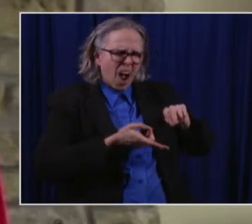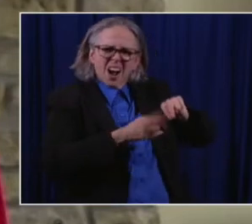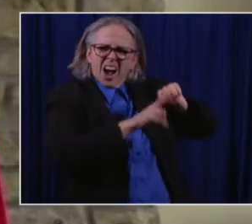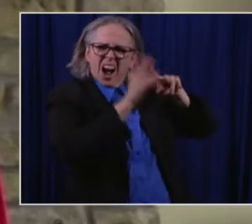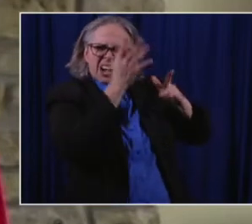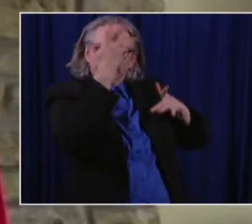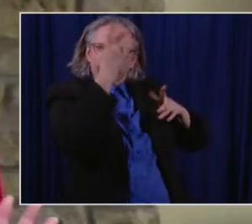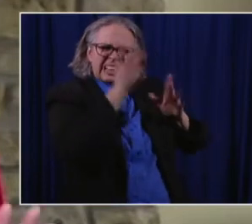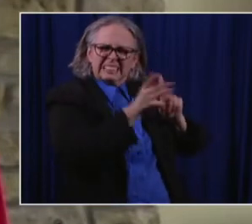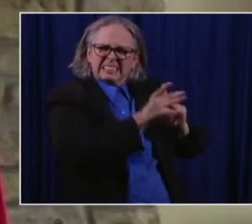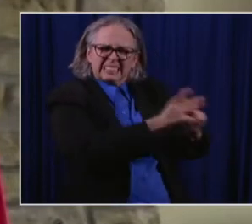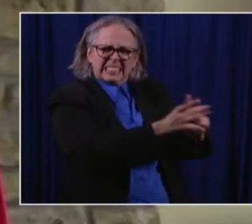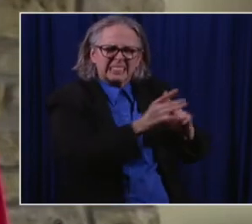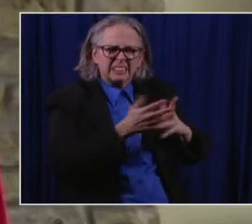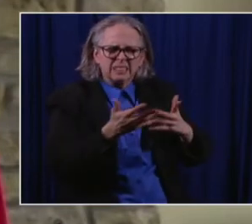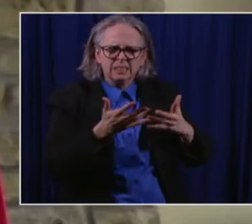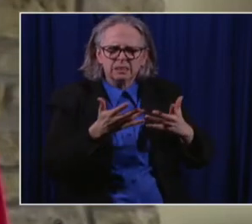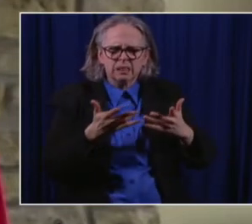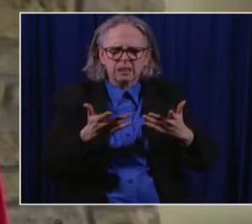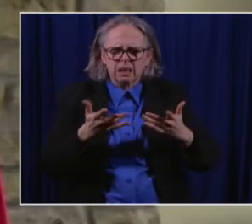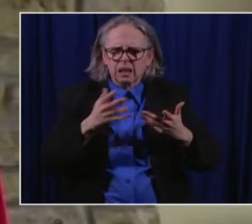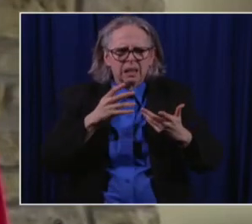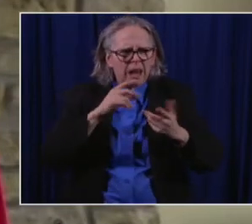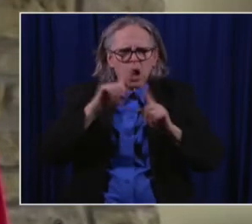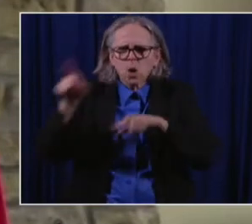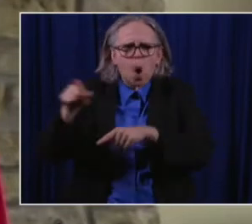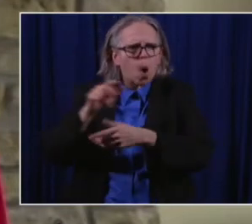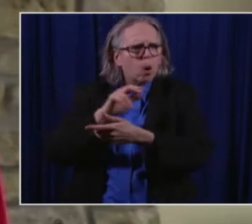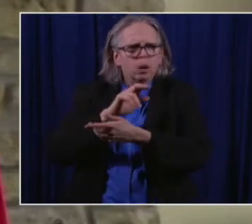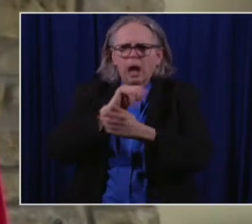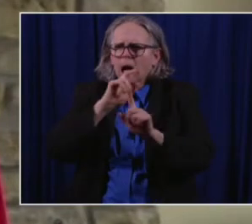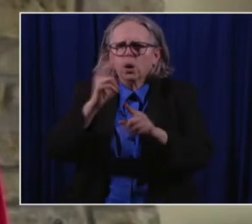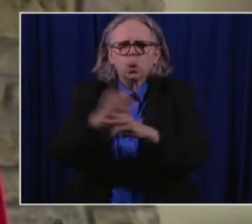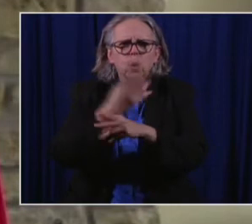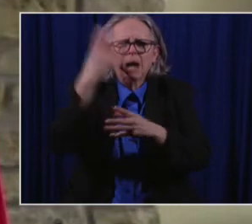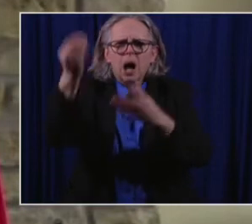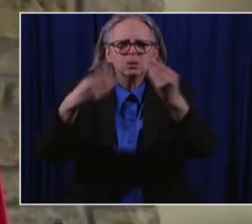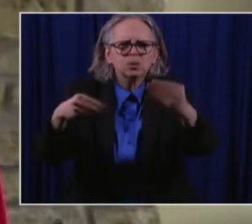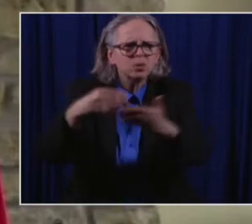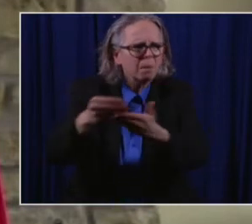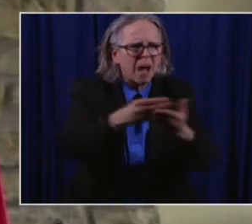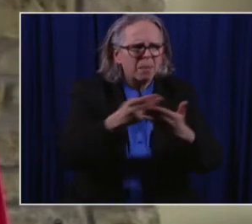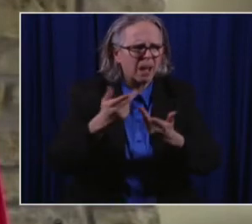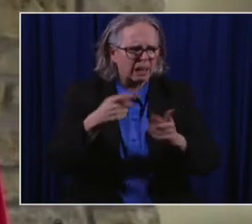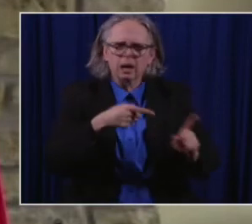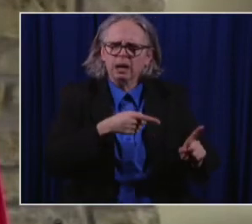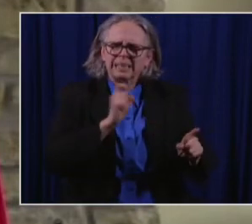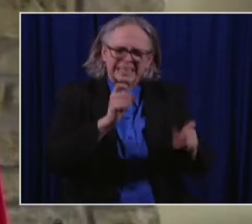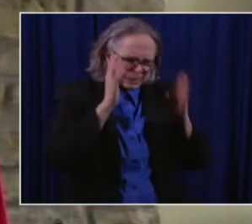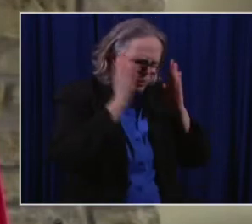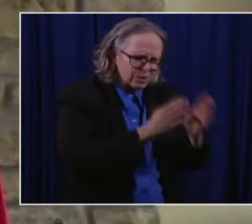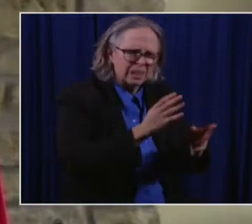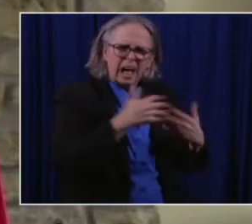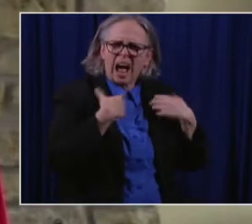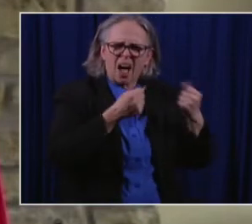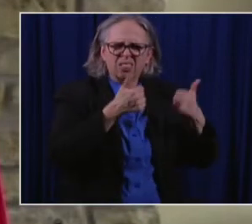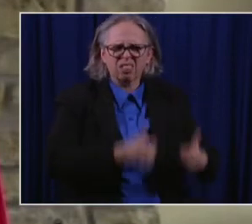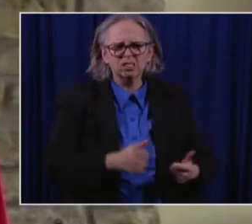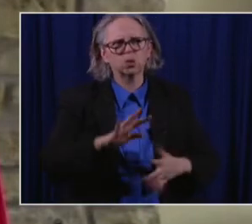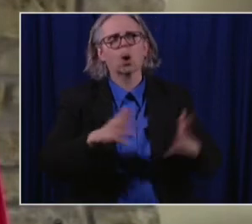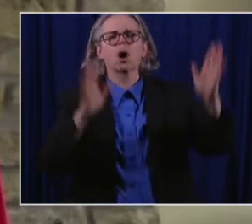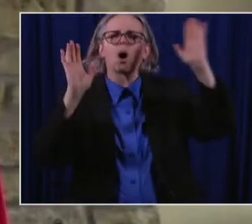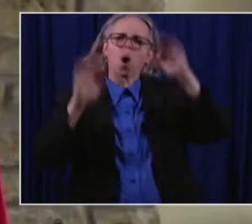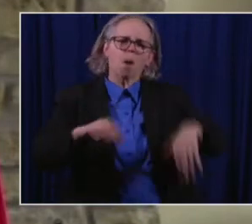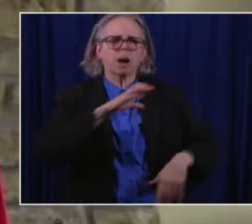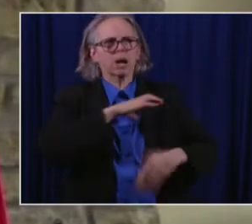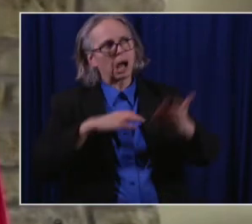that's happening. They need help. So we hope Congress will get us a bill. Next question is